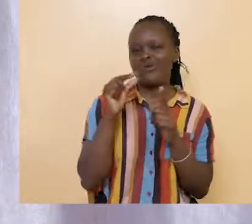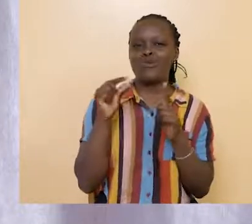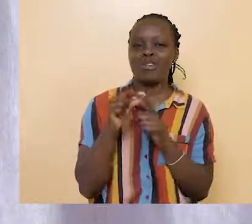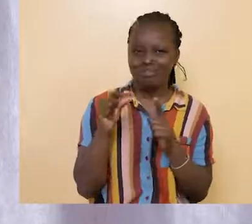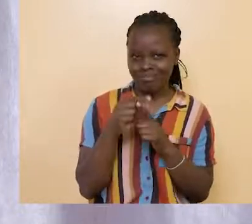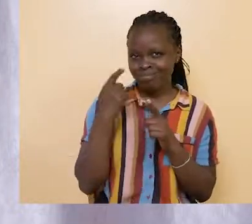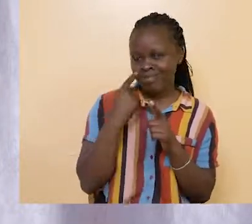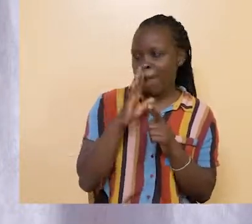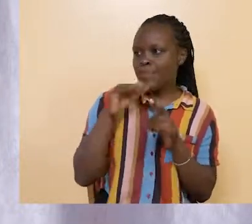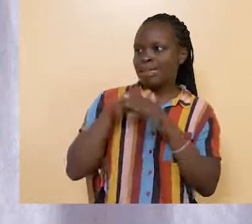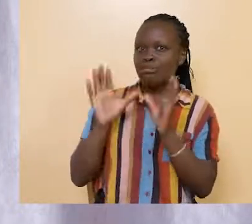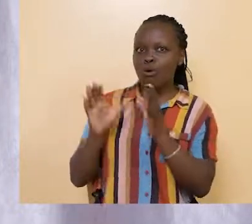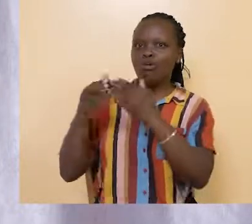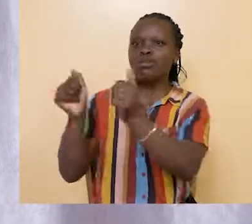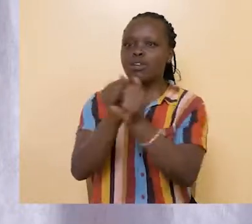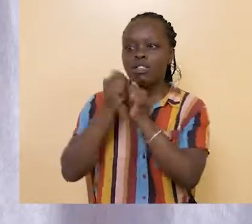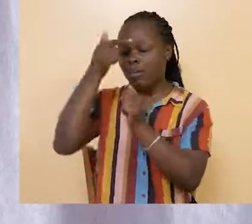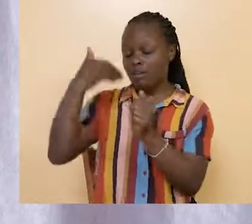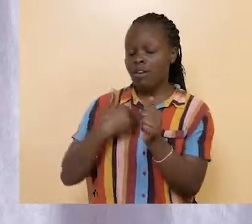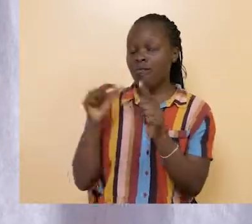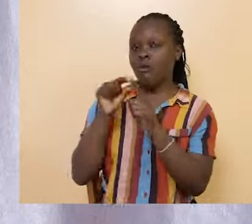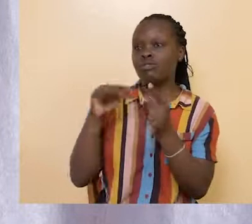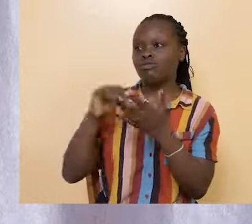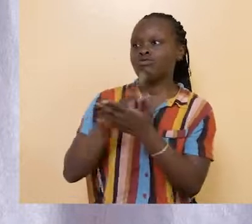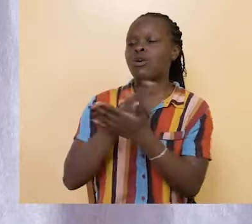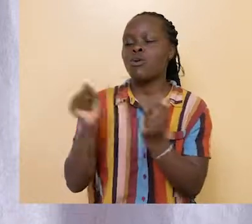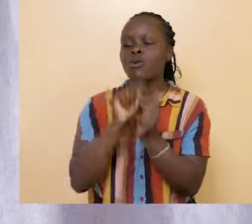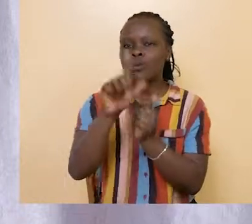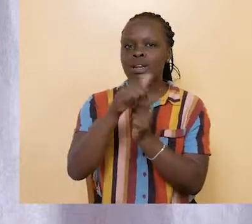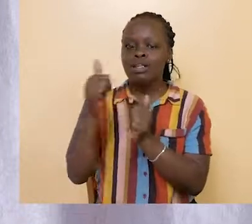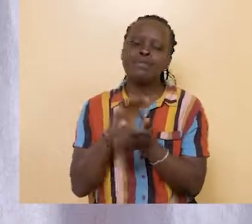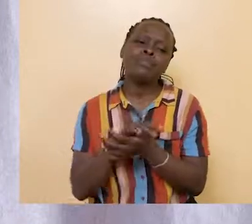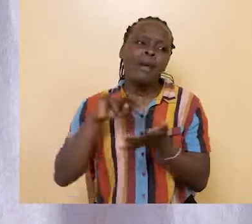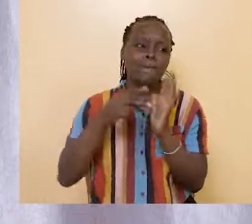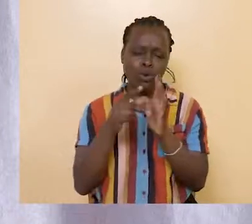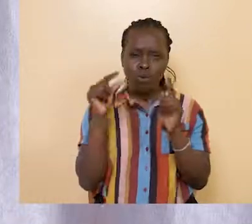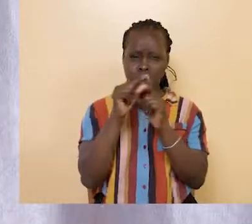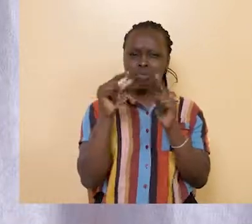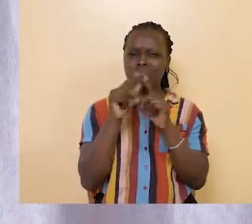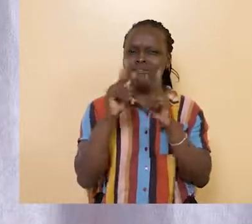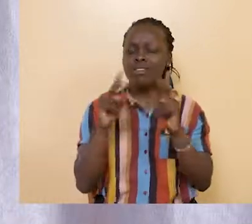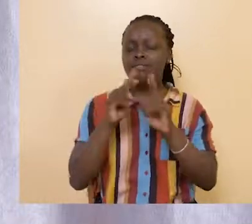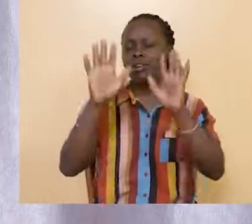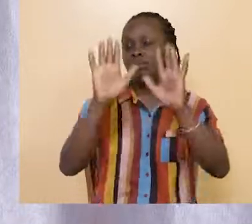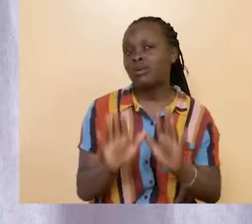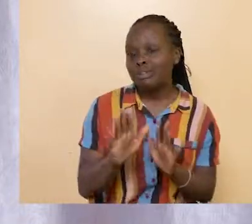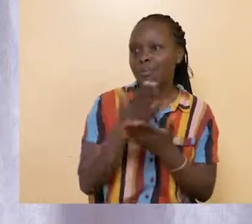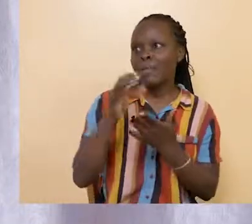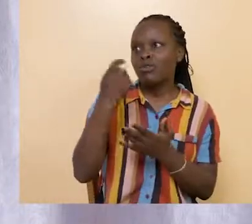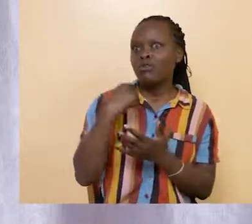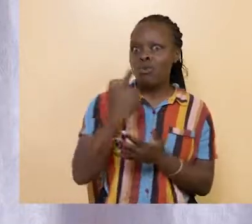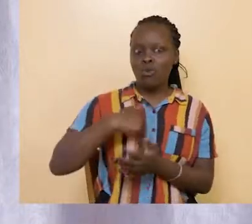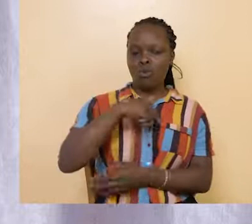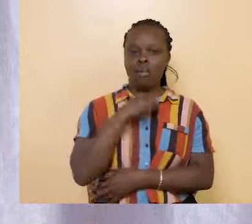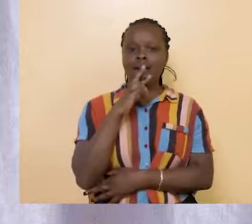in community together because we have words that we share with one another. And so words, yet again, are an important part of who we